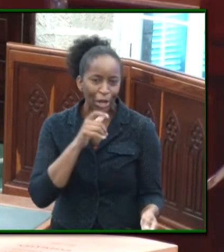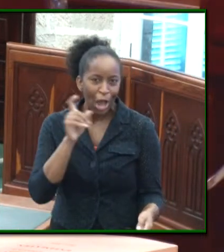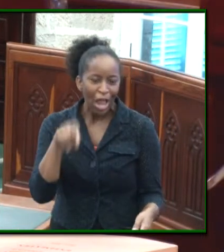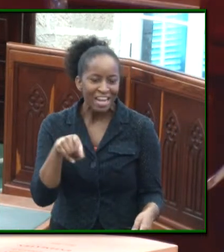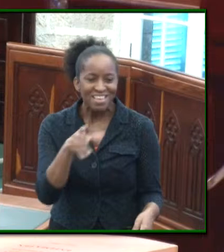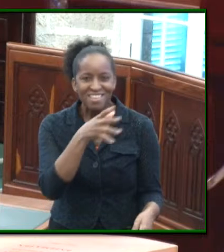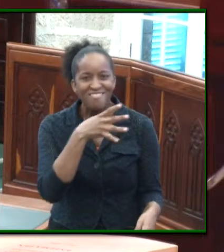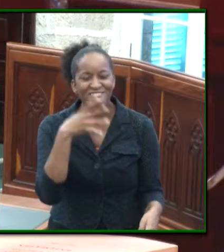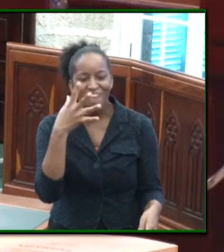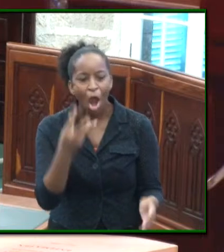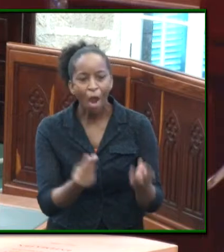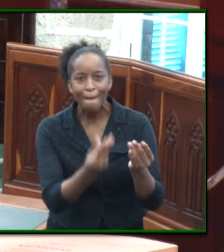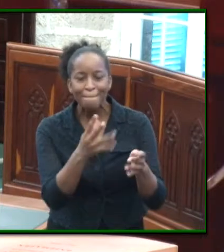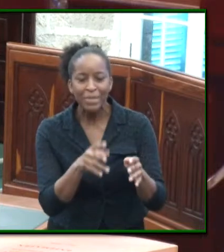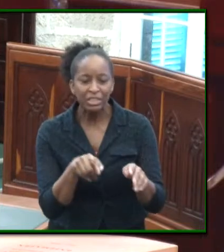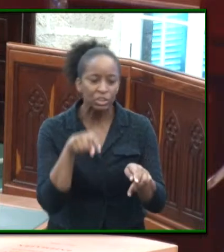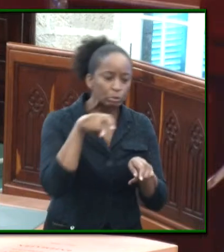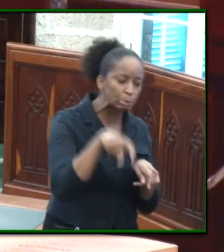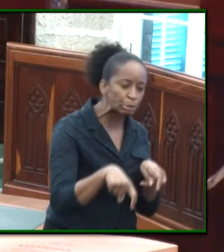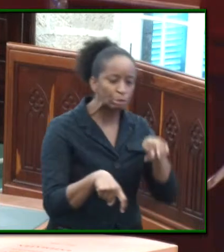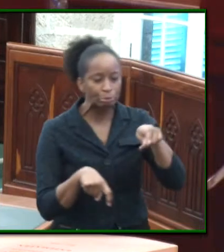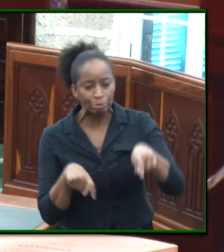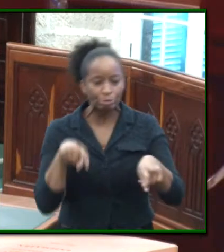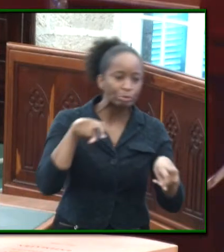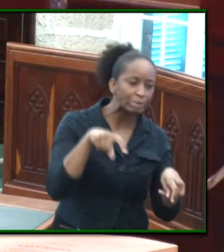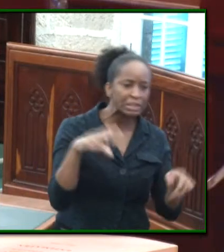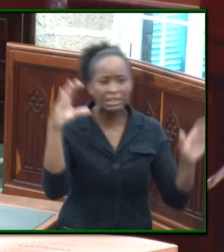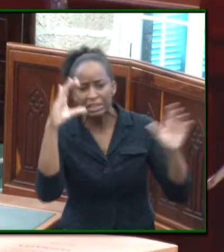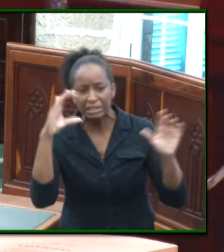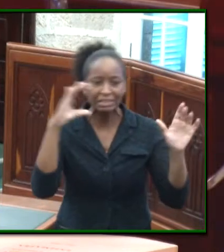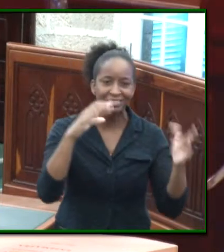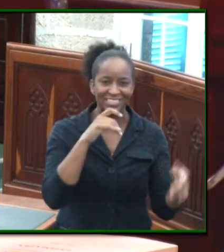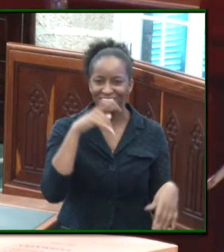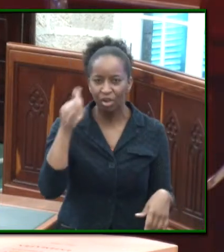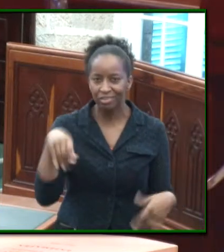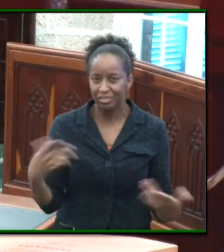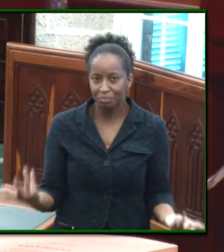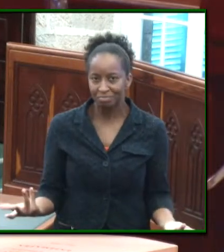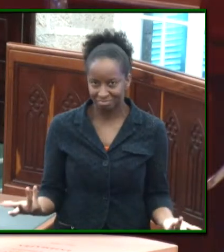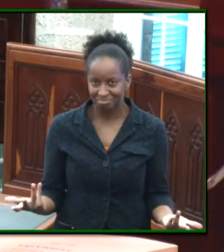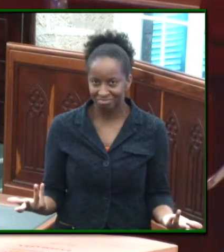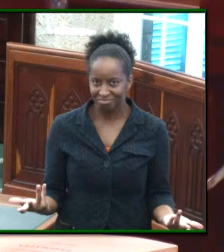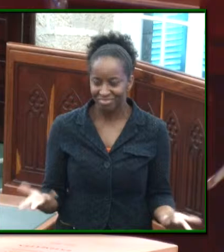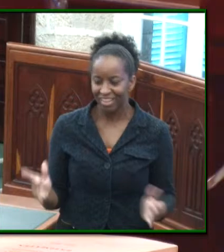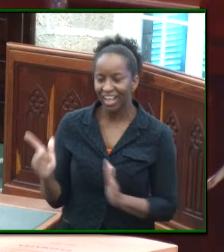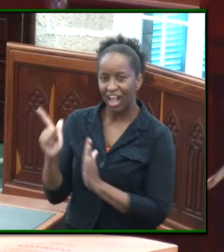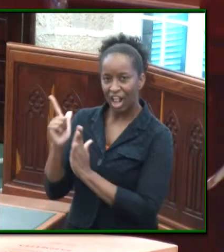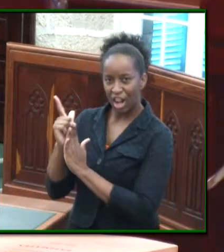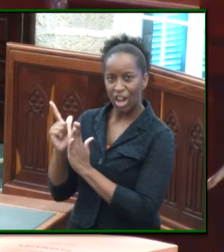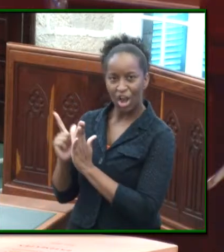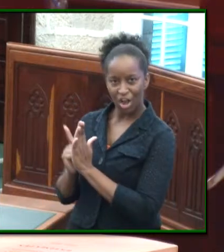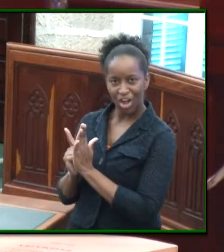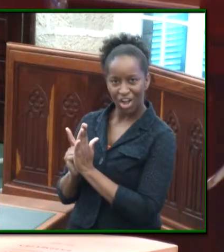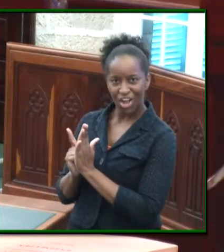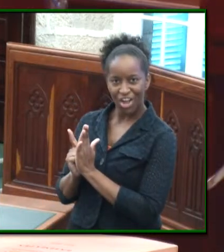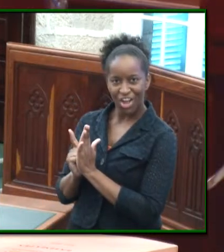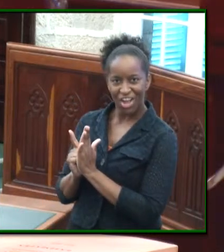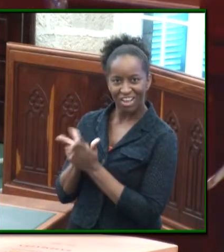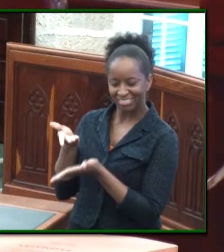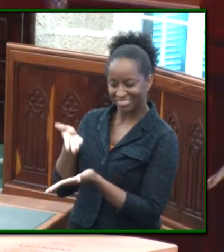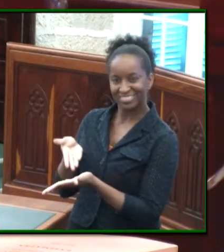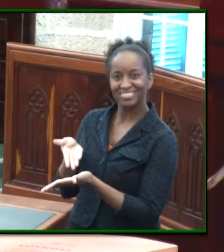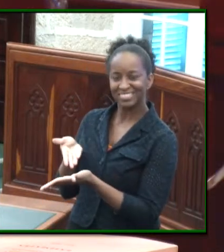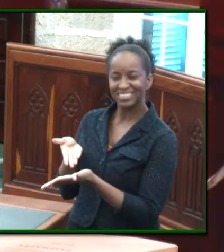legislation itself to enforce what it says here about producing delivery note, bill of